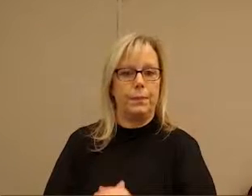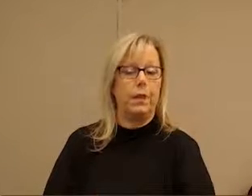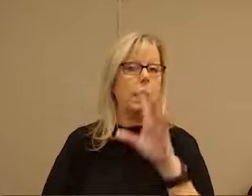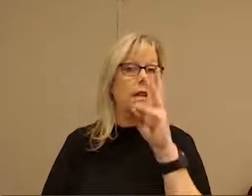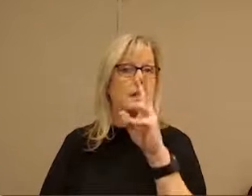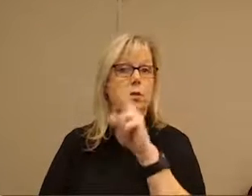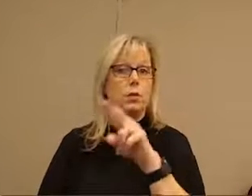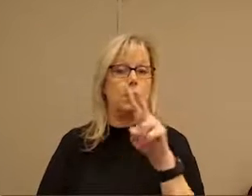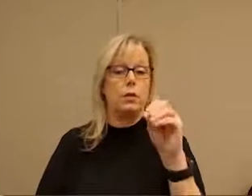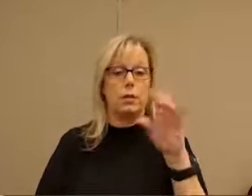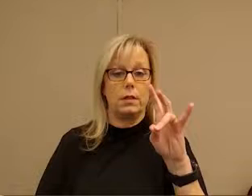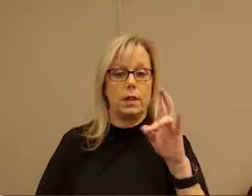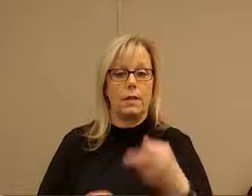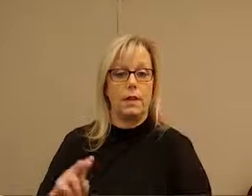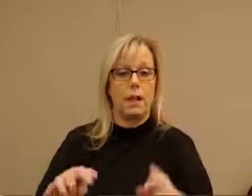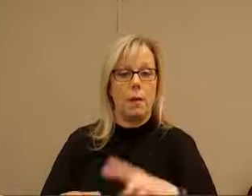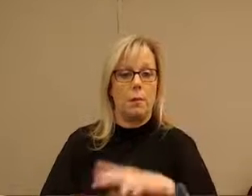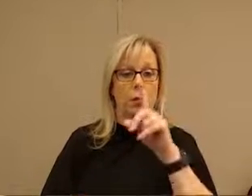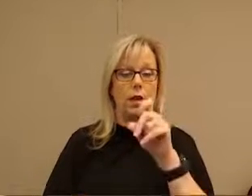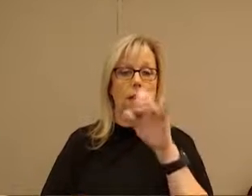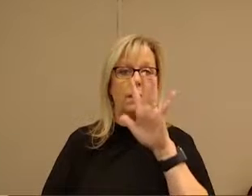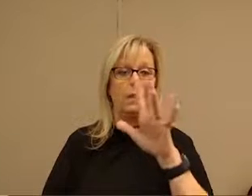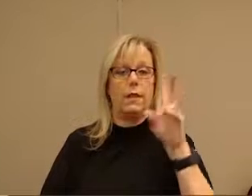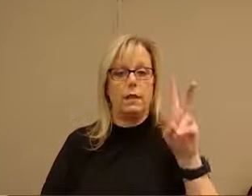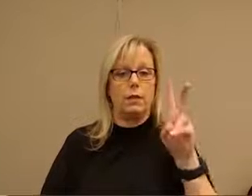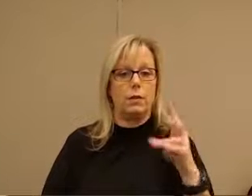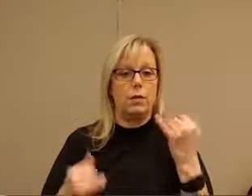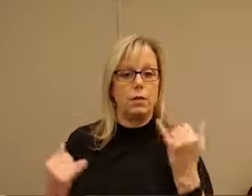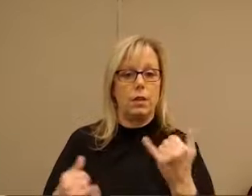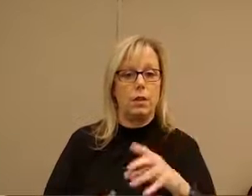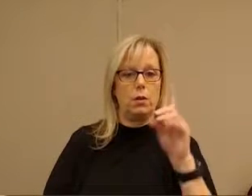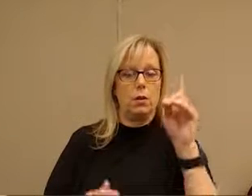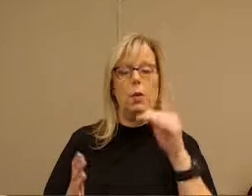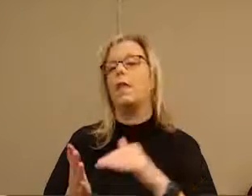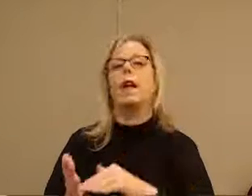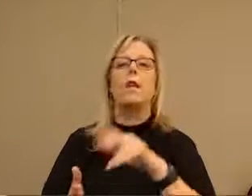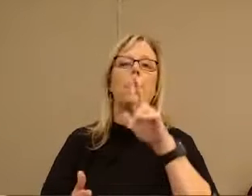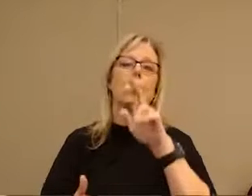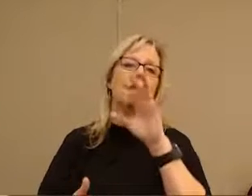2,847. 62207 up 152 to